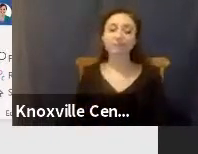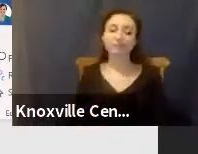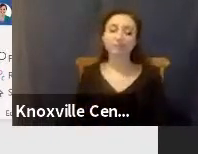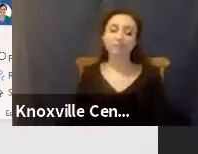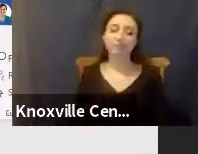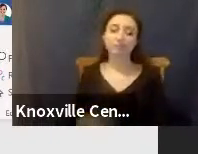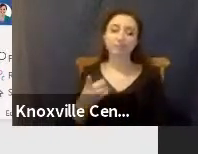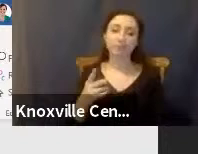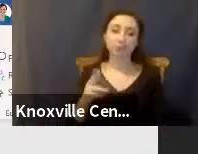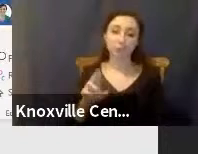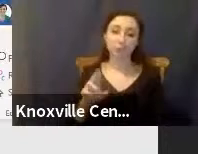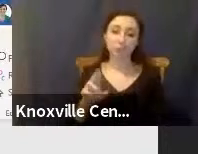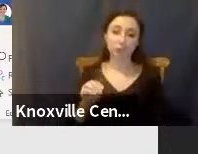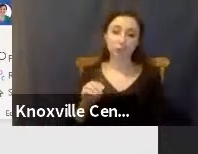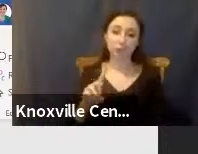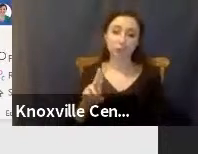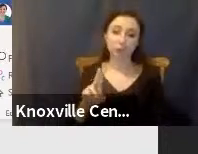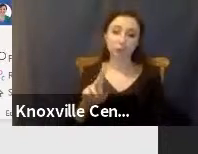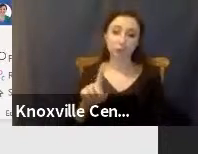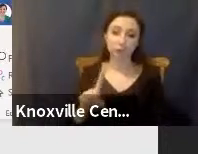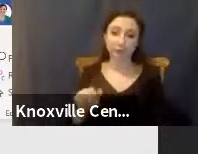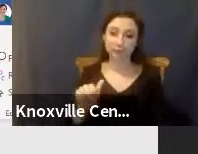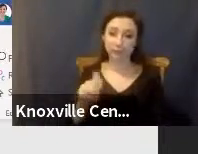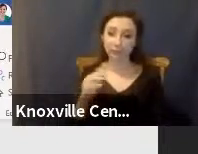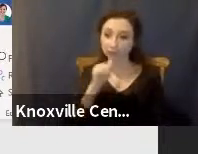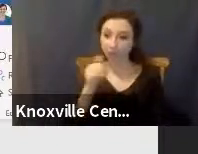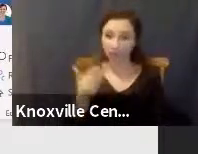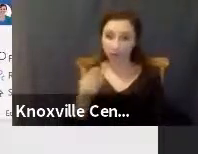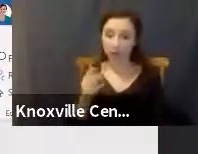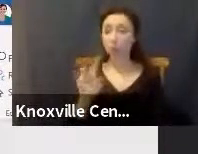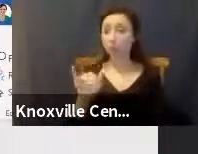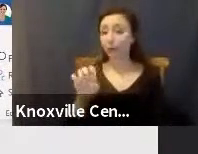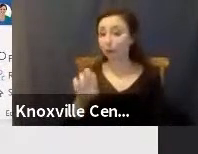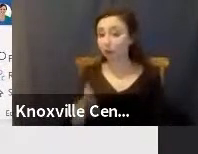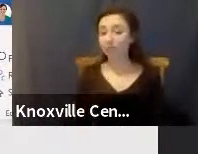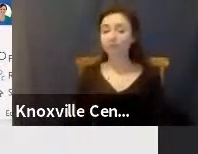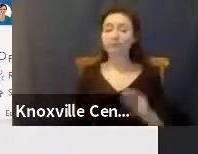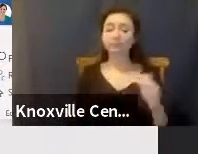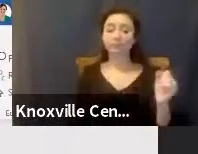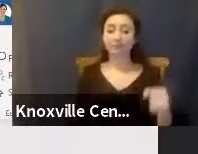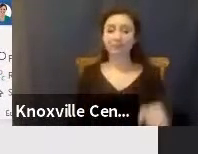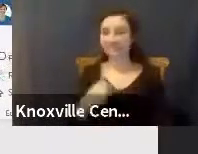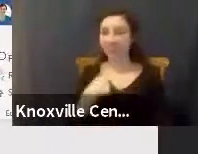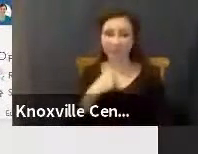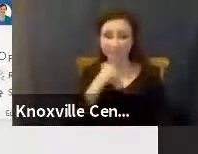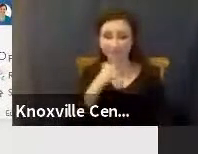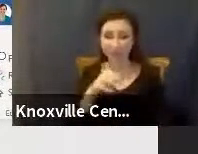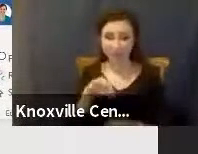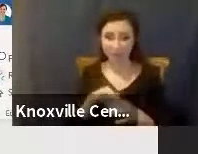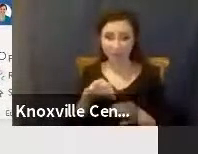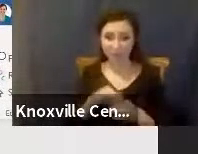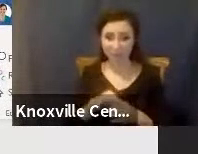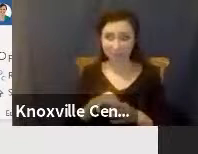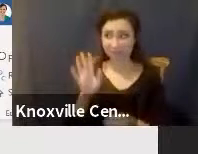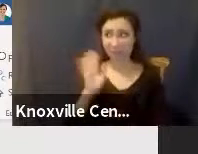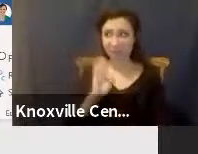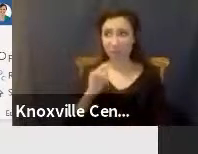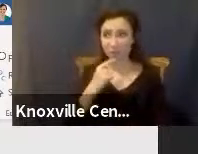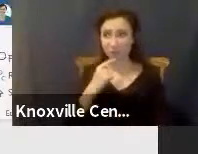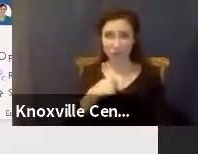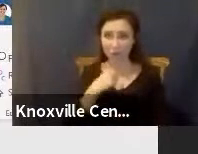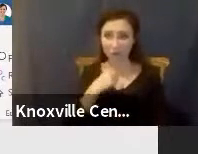Dr. Souser's not present. Ms. Wagner? Yes. And I haven't been voting because I had historically been told I was not a voting